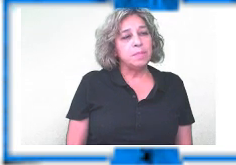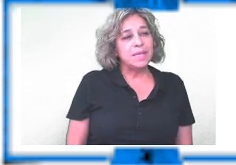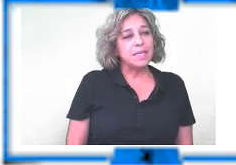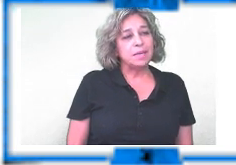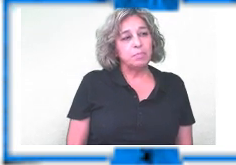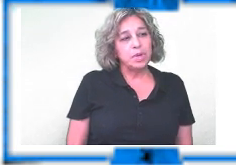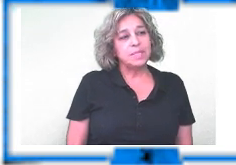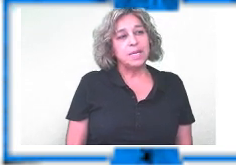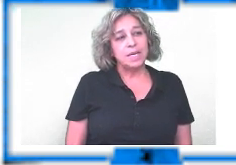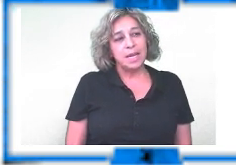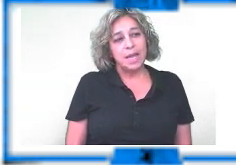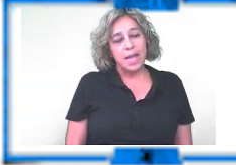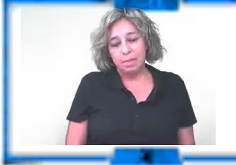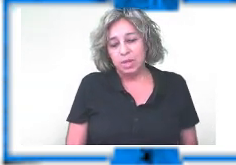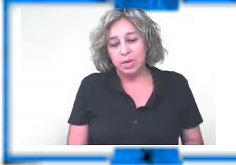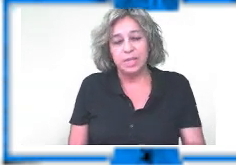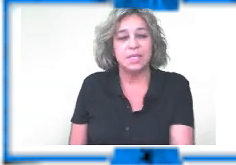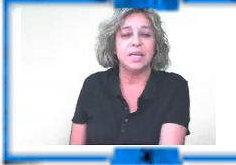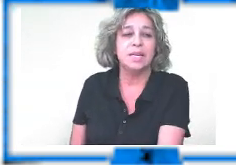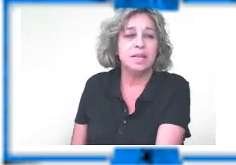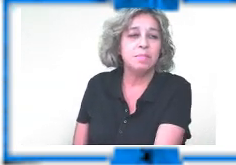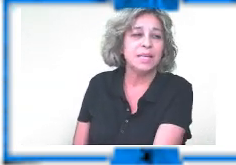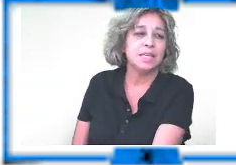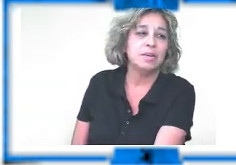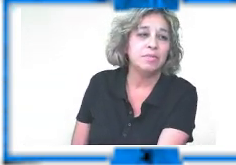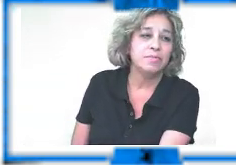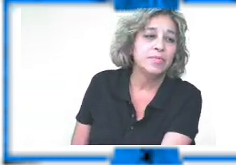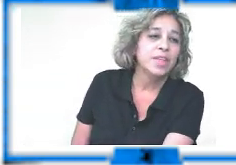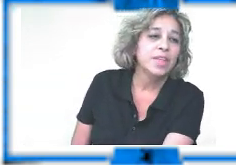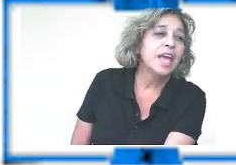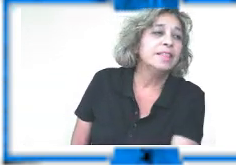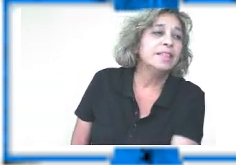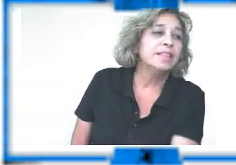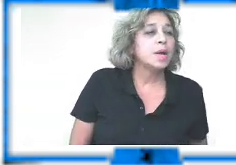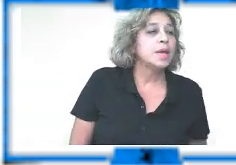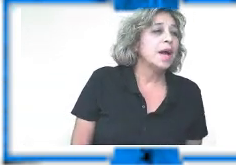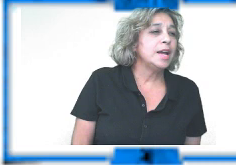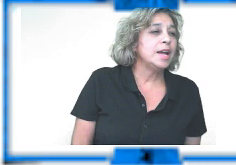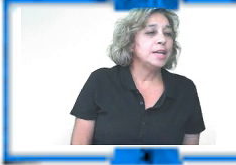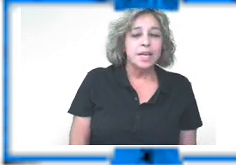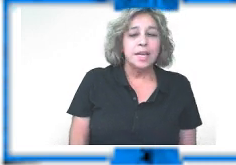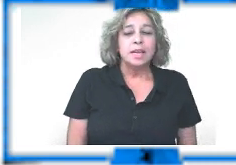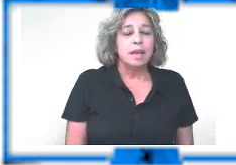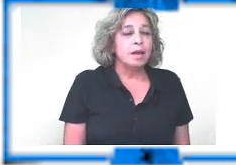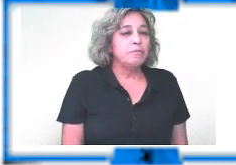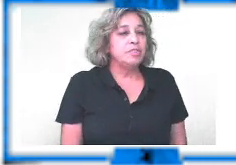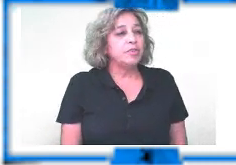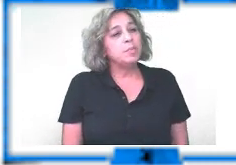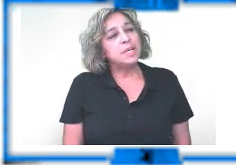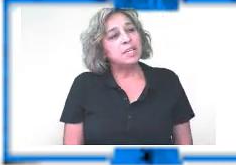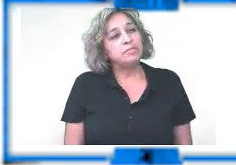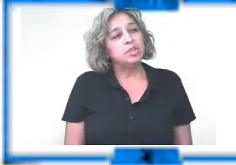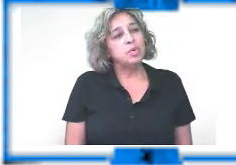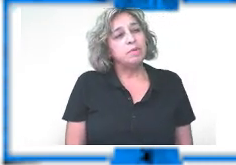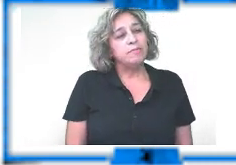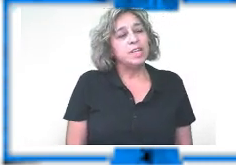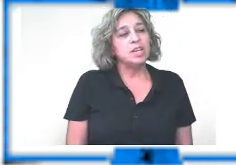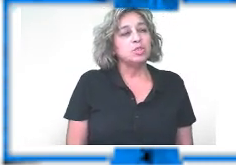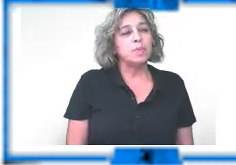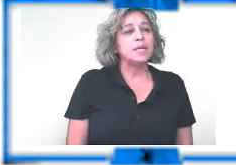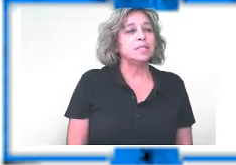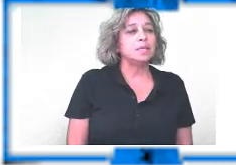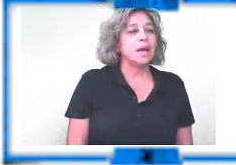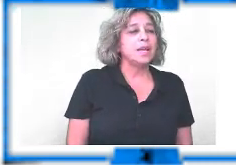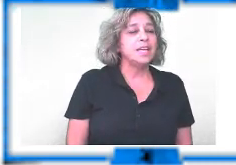the Mexican president AMLO has done in Mexico. And that's why I devote myself to doing